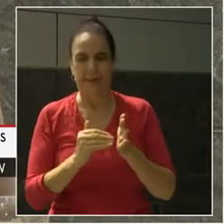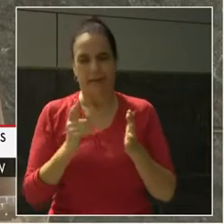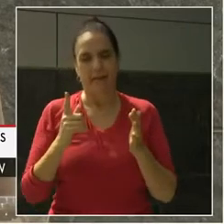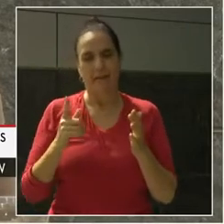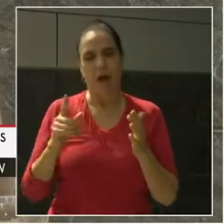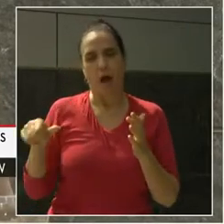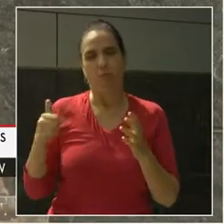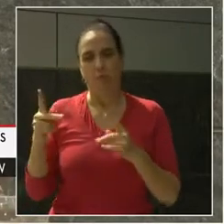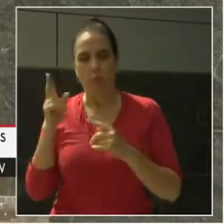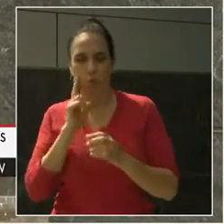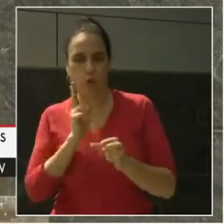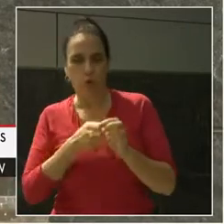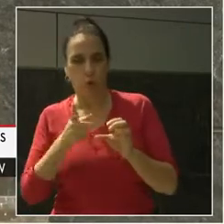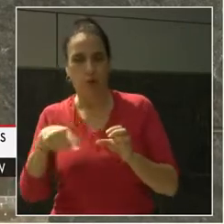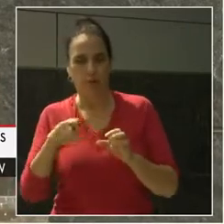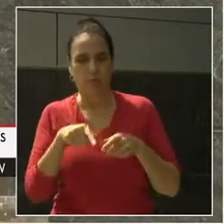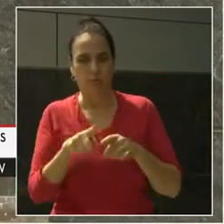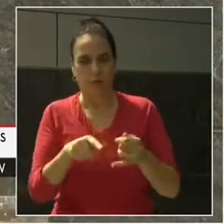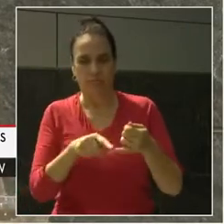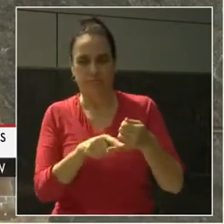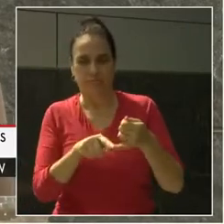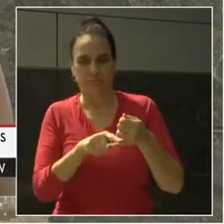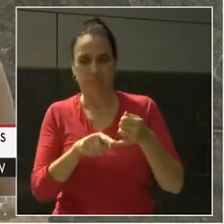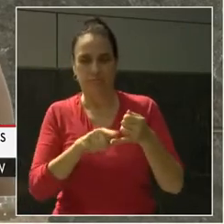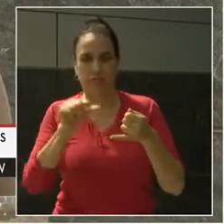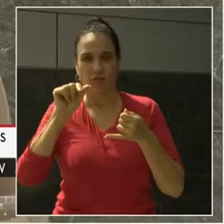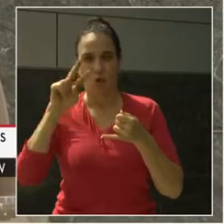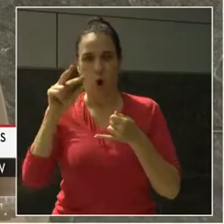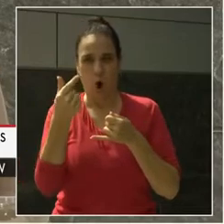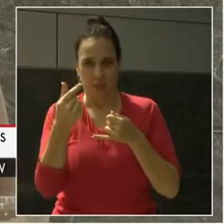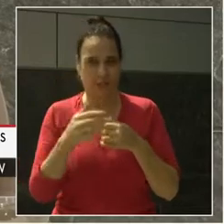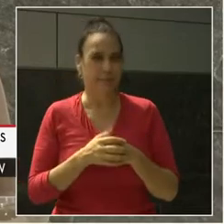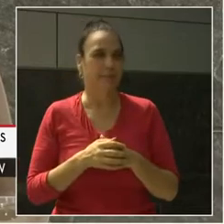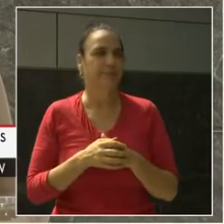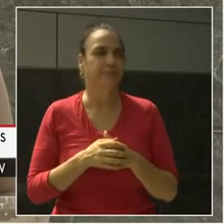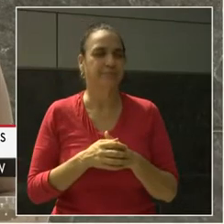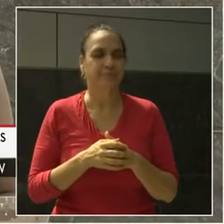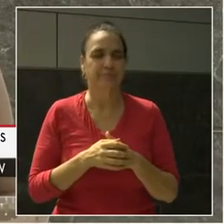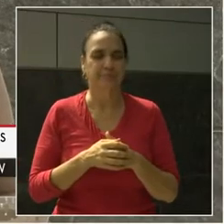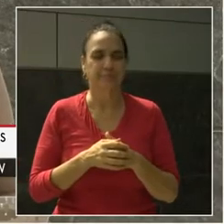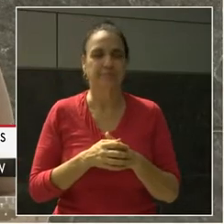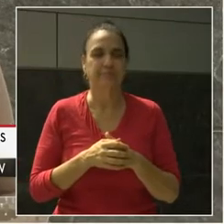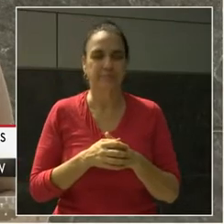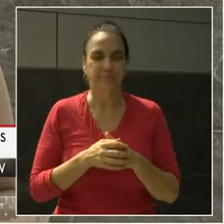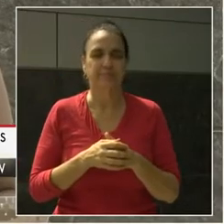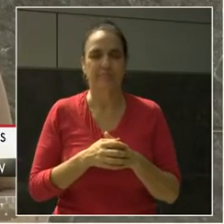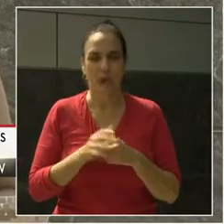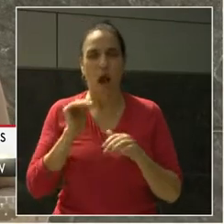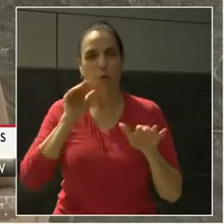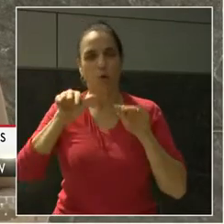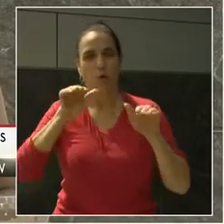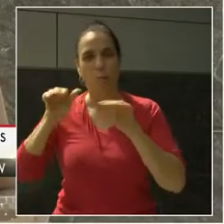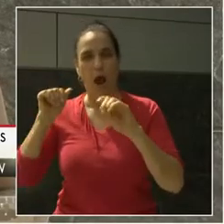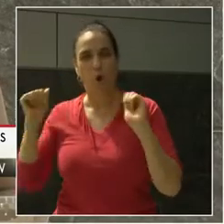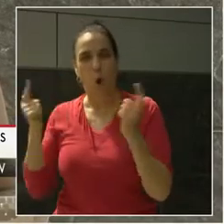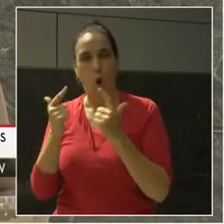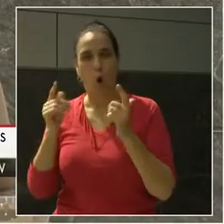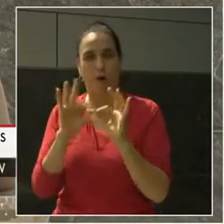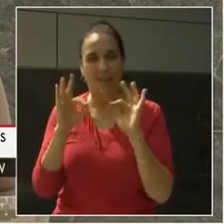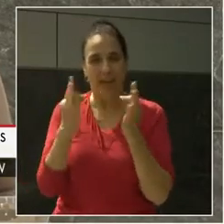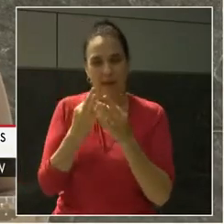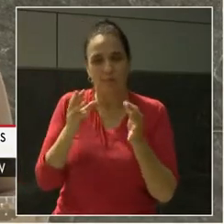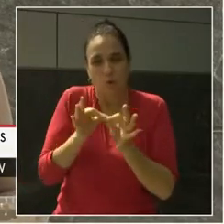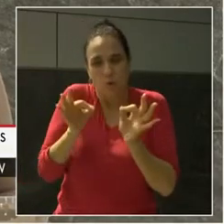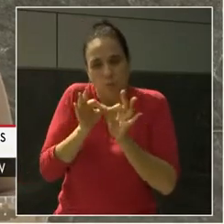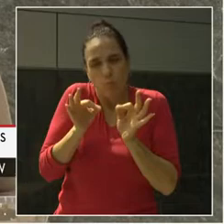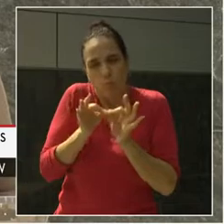the last week of August. So with that said, I want to remind all families to get up to date on